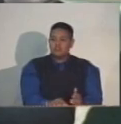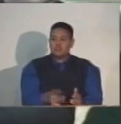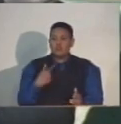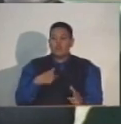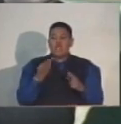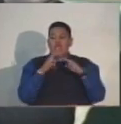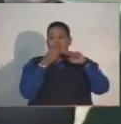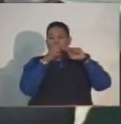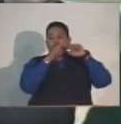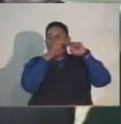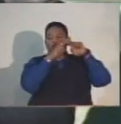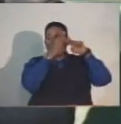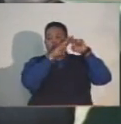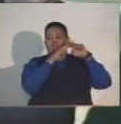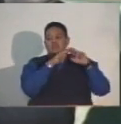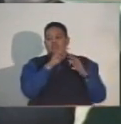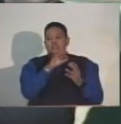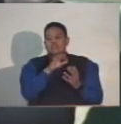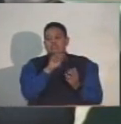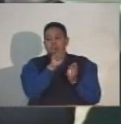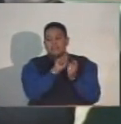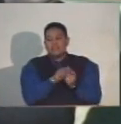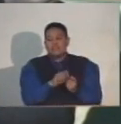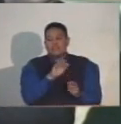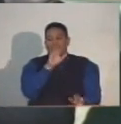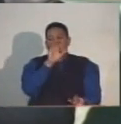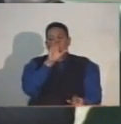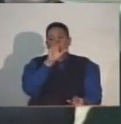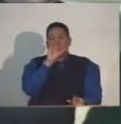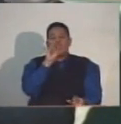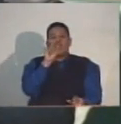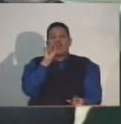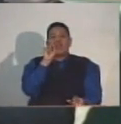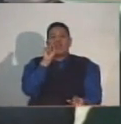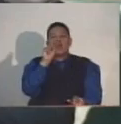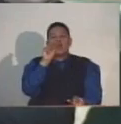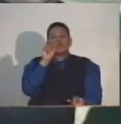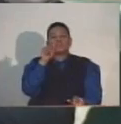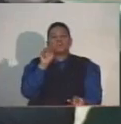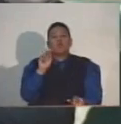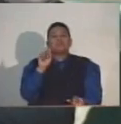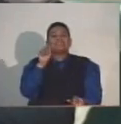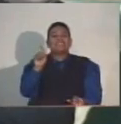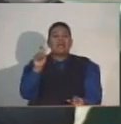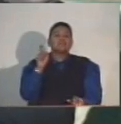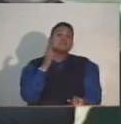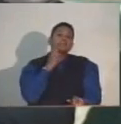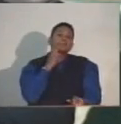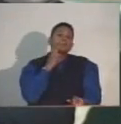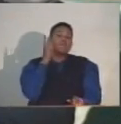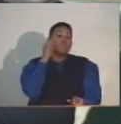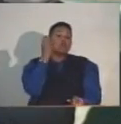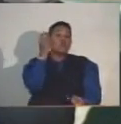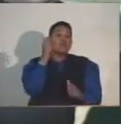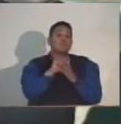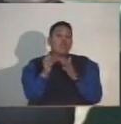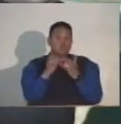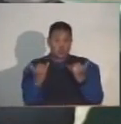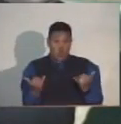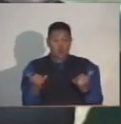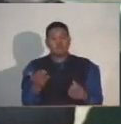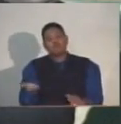specific consumption tax on cigarettes from $12 per stick to $14